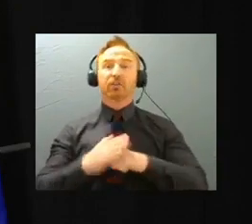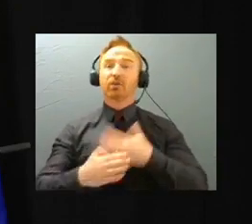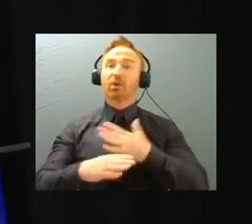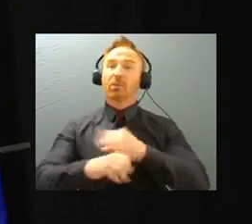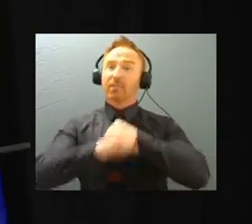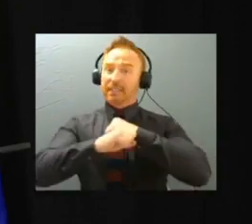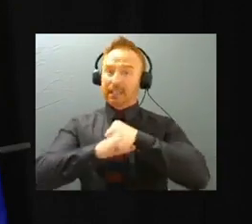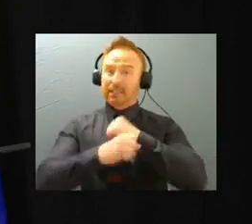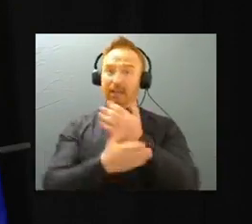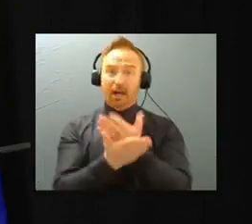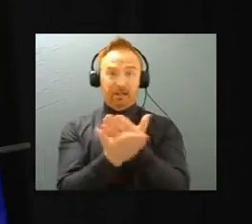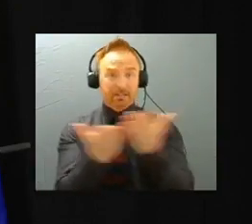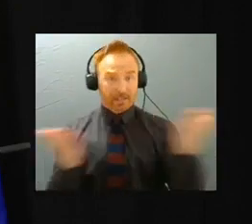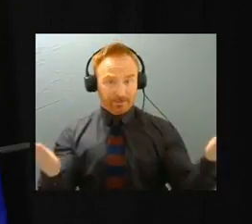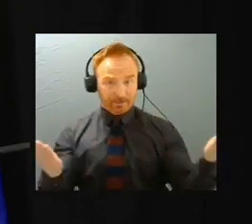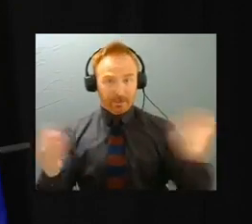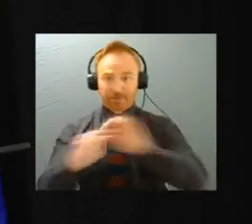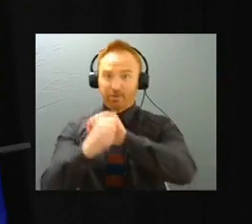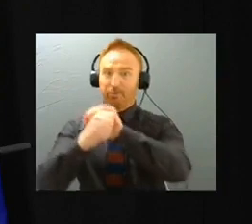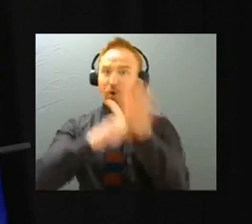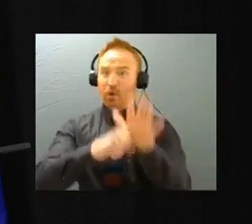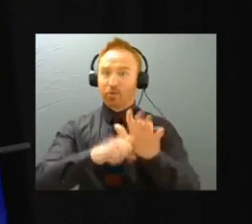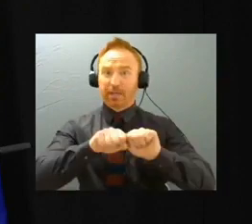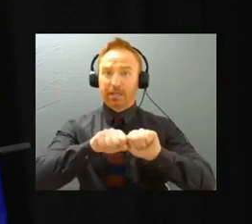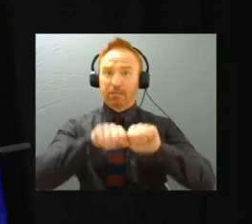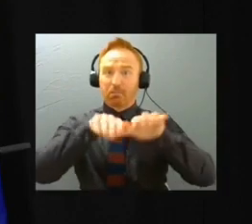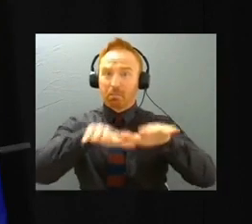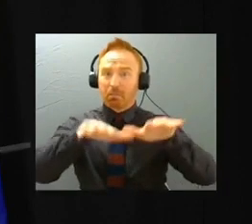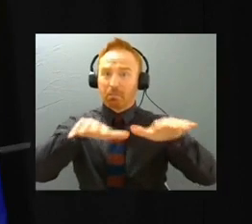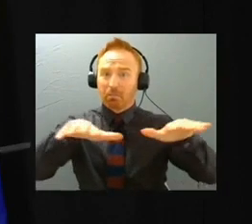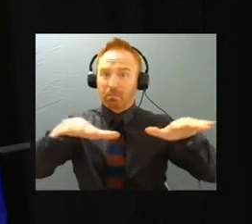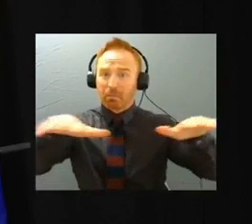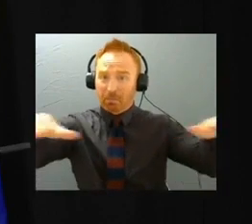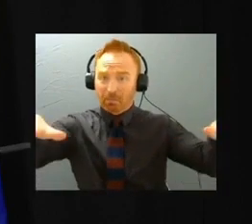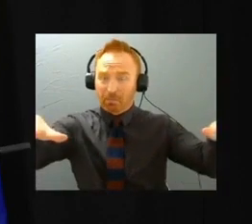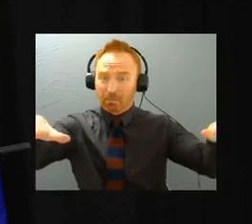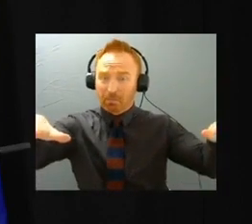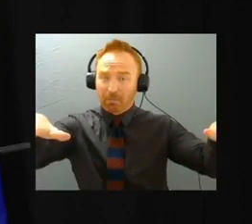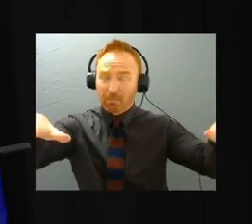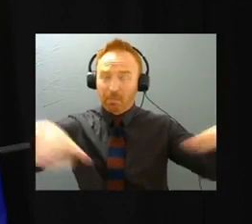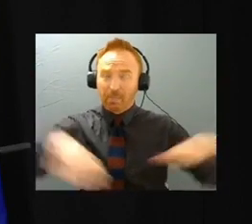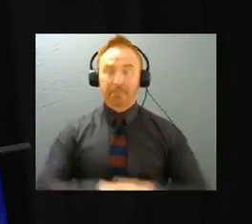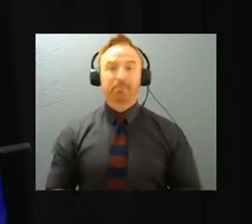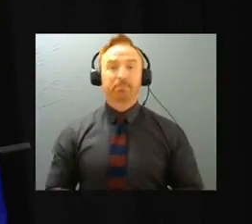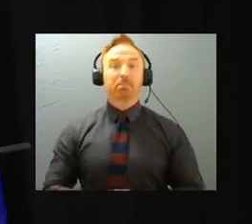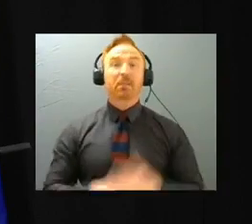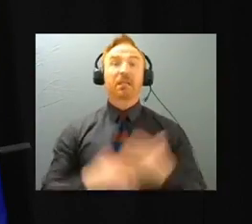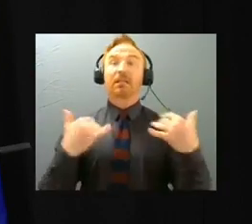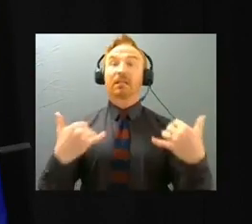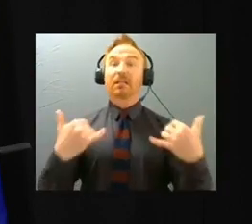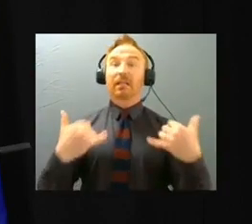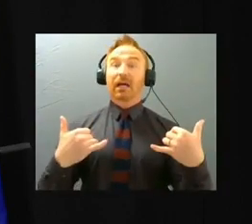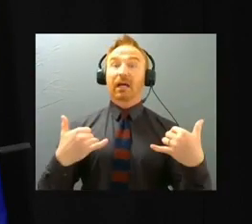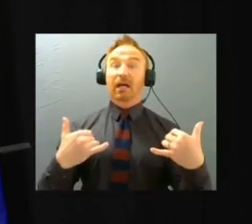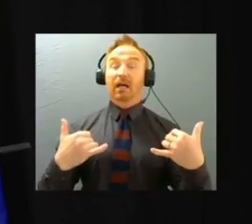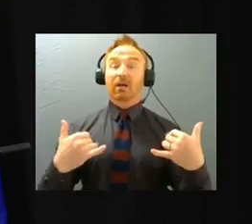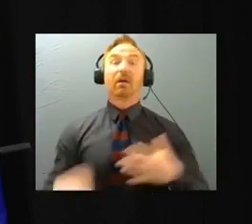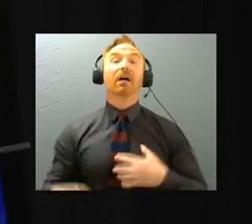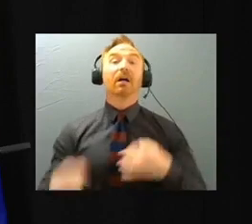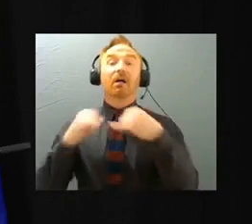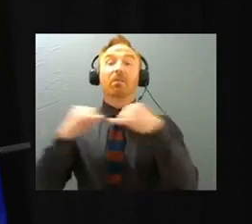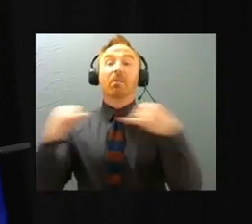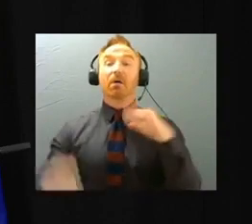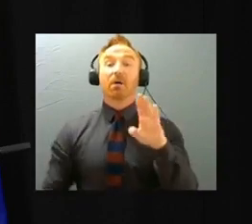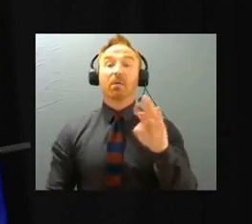spread of COVID-19. We are now in a position where we are able to lift border restrictions, and